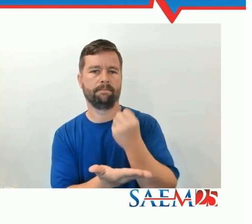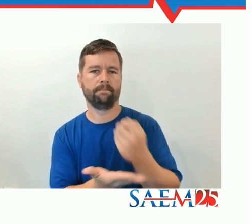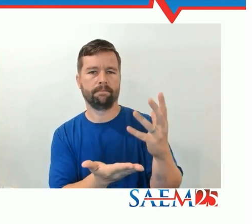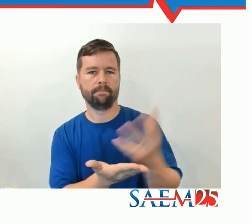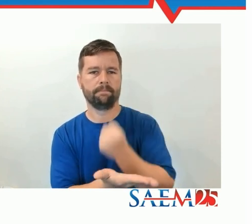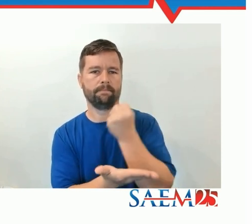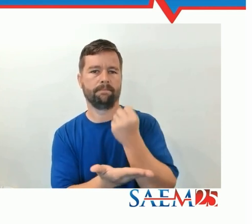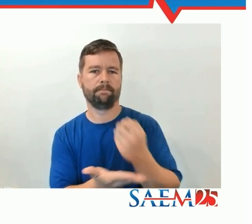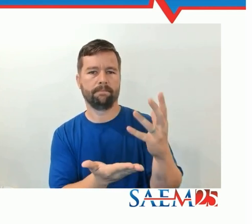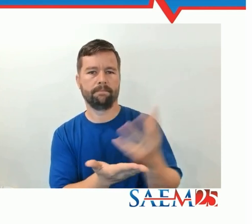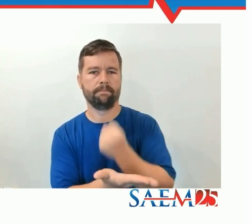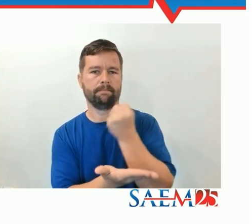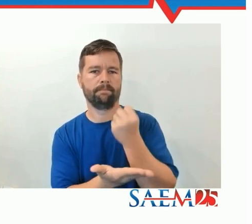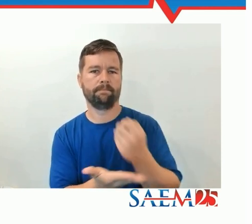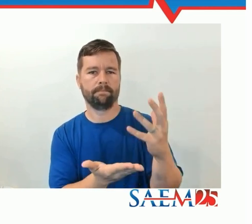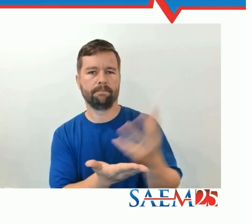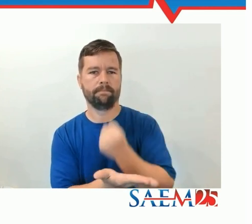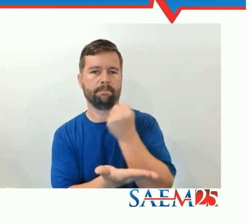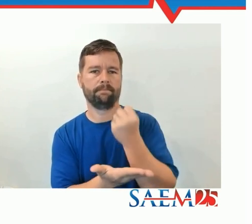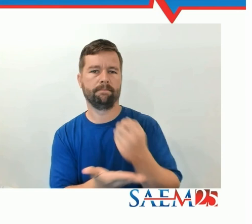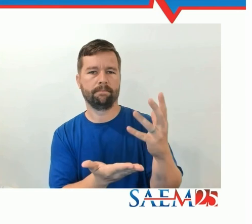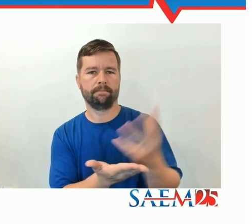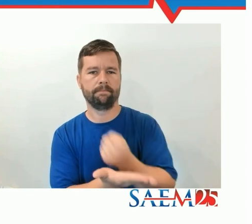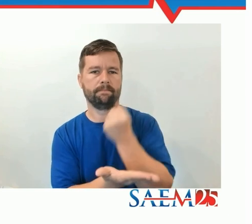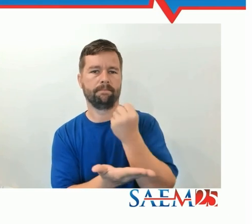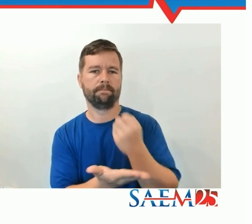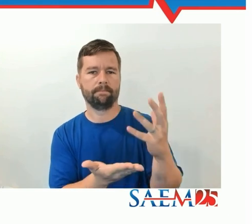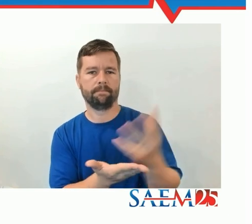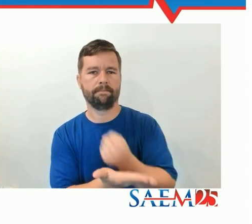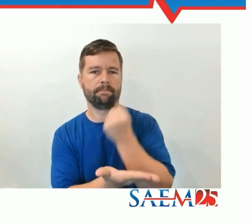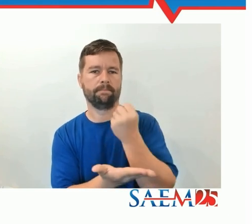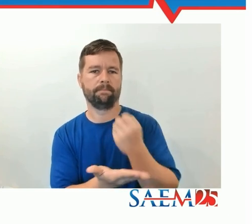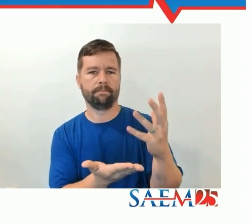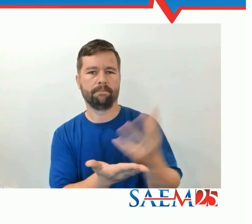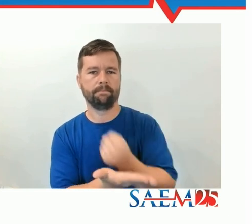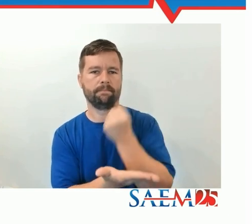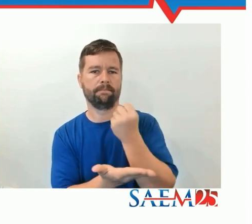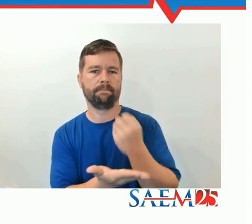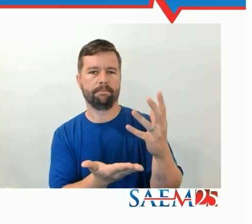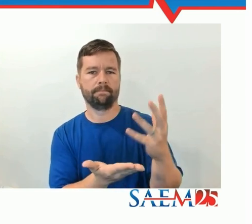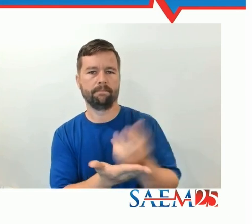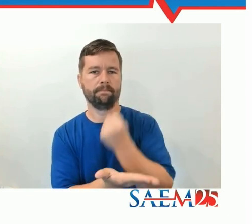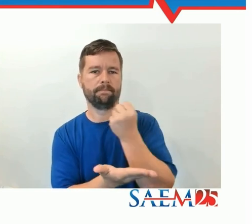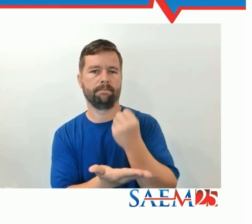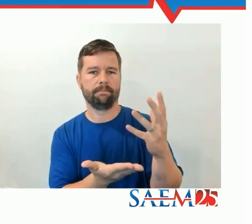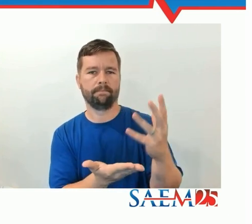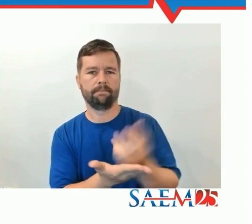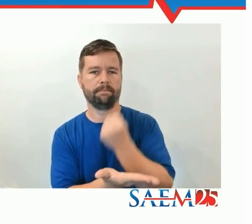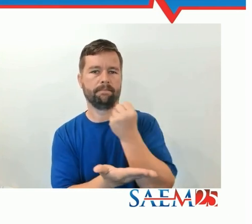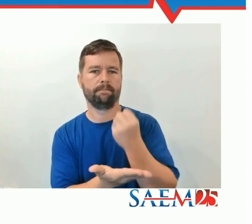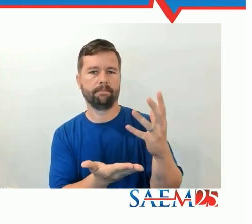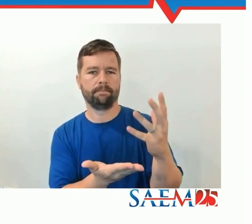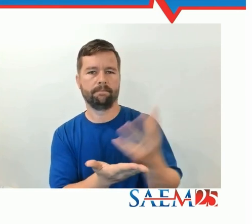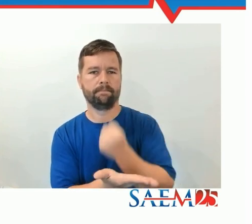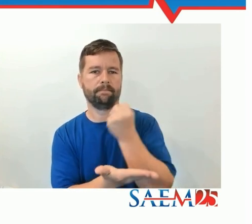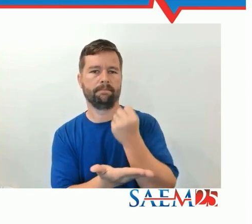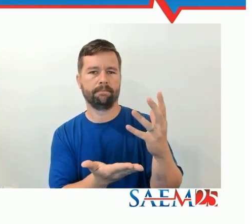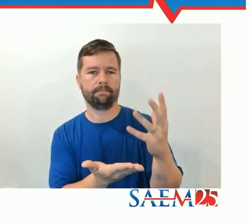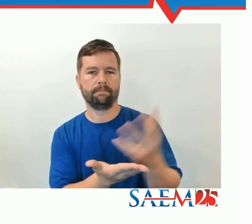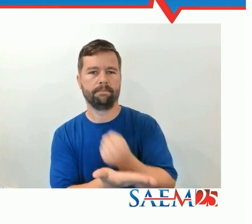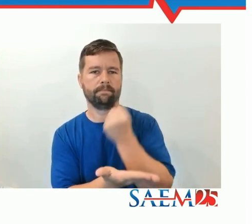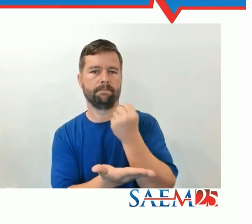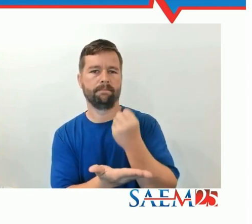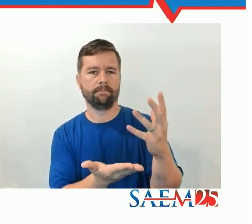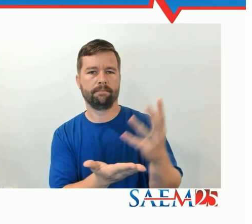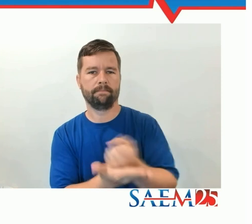sort of sees the opportunity or take advantage of this situation, and there are real clear opportunities here. Certainly the opportunity